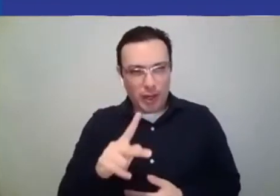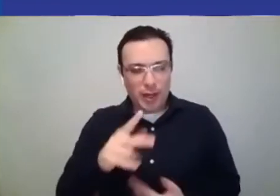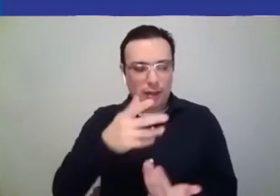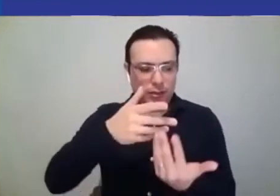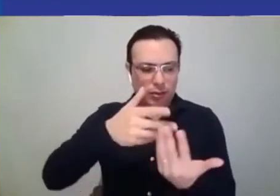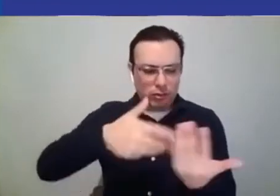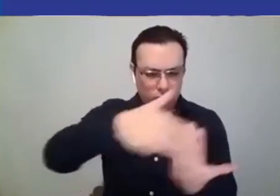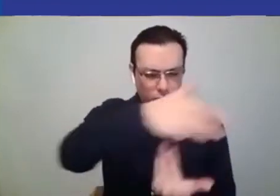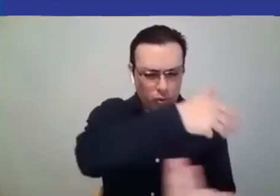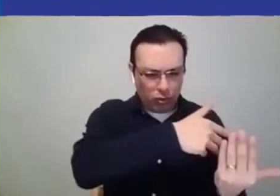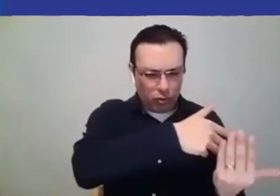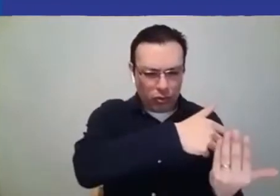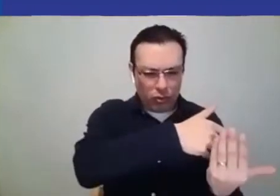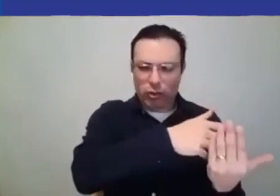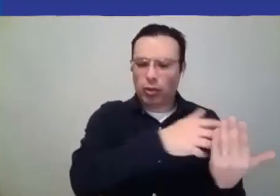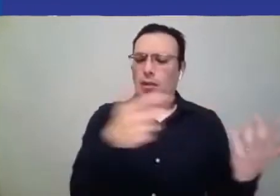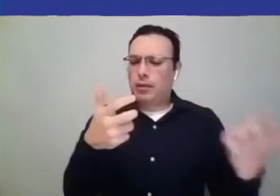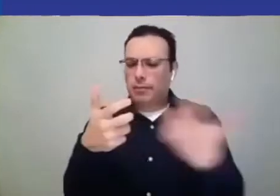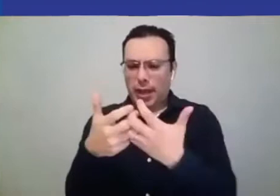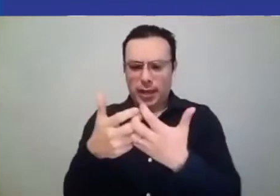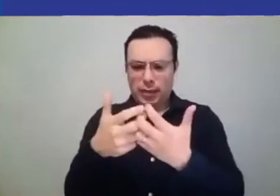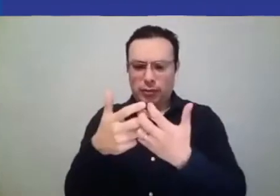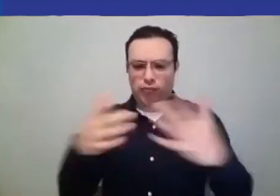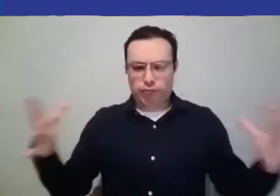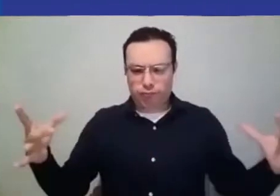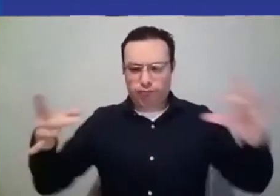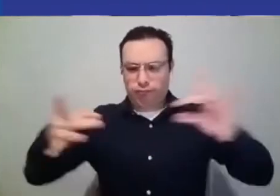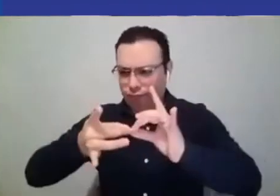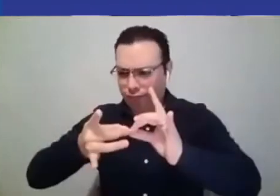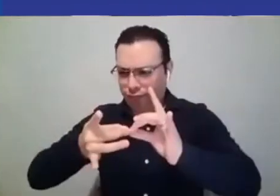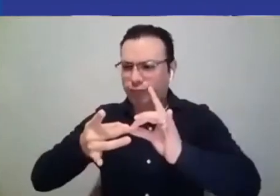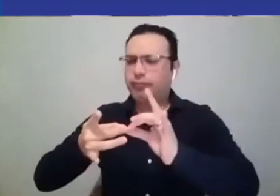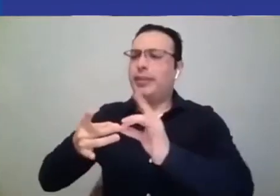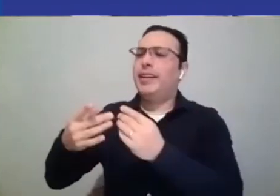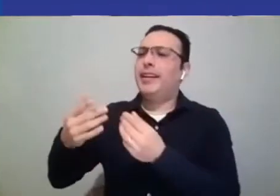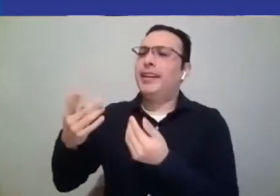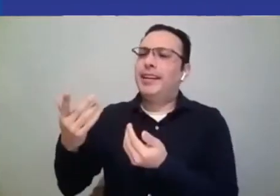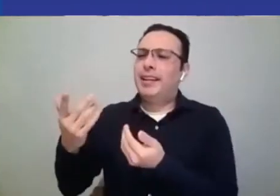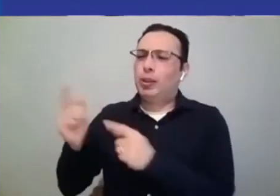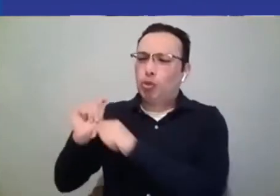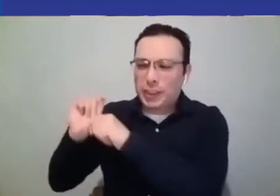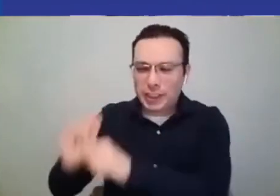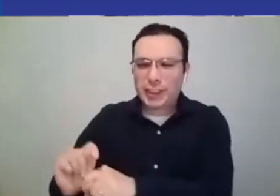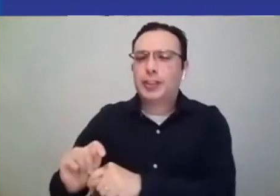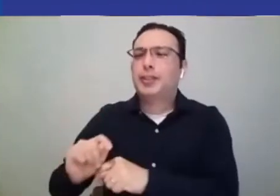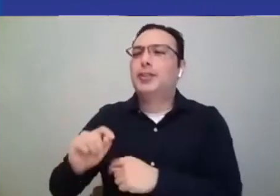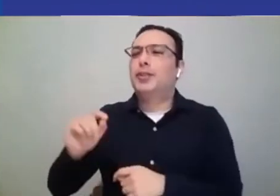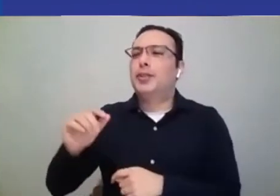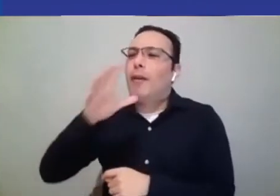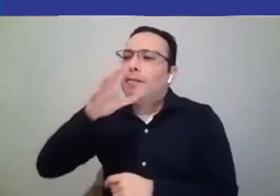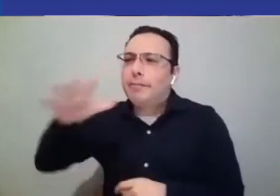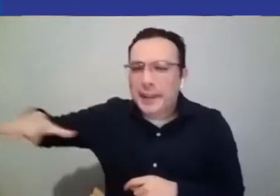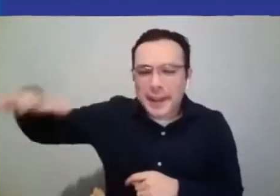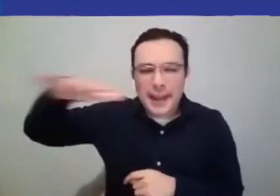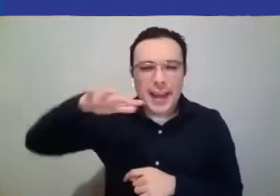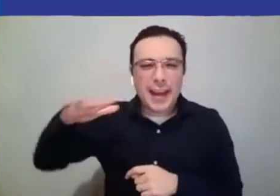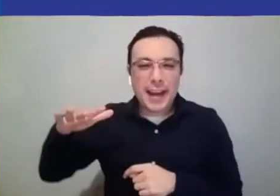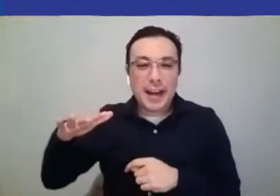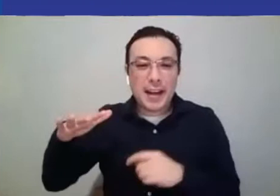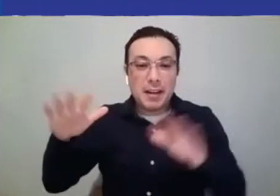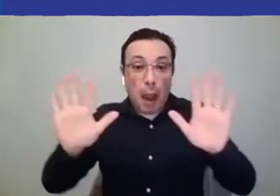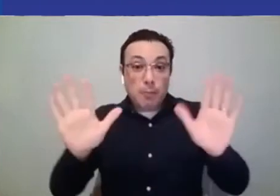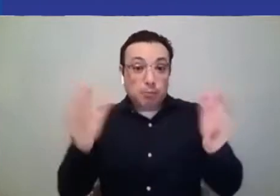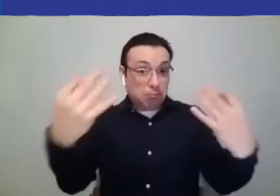know, how does social dance relate to traditional and folkloric? And I think, you know, y'all can clarify for